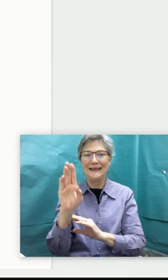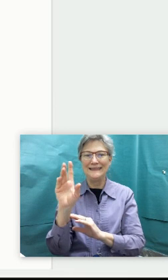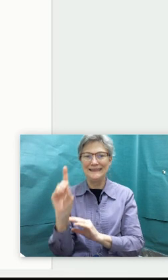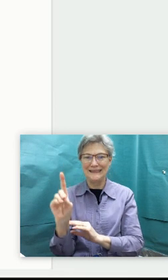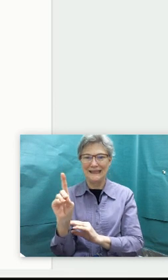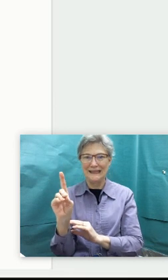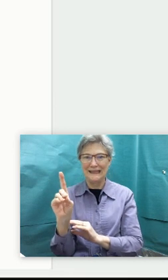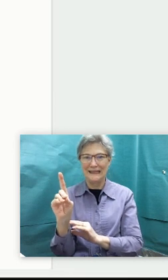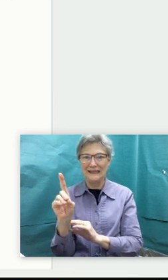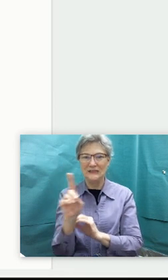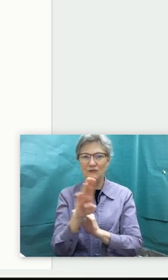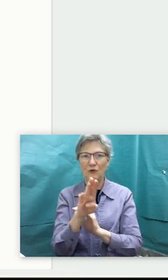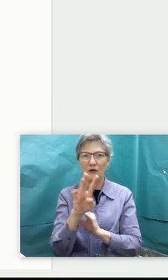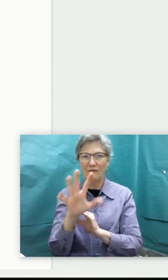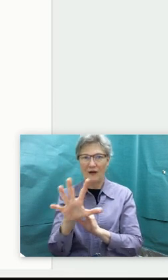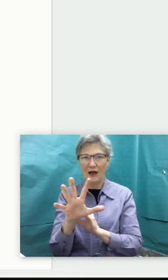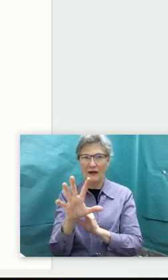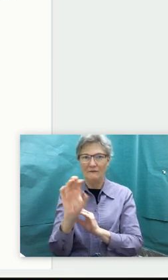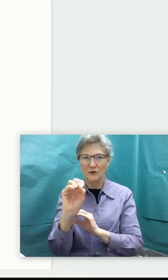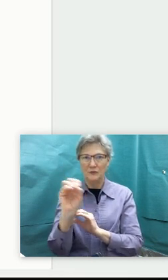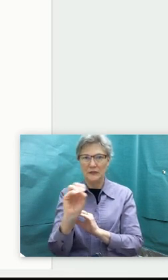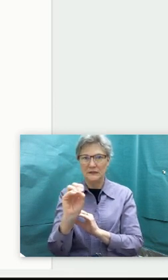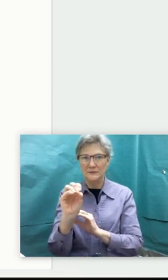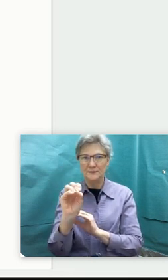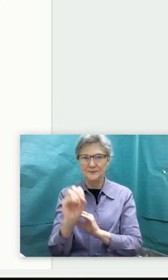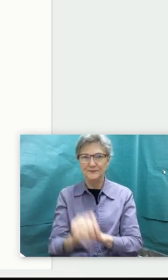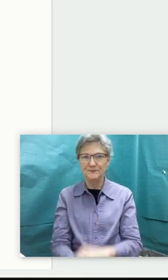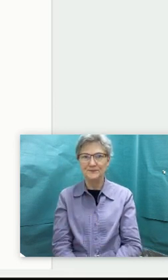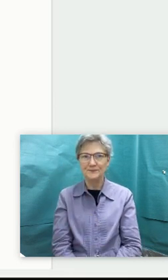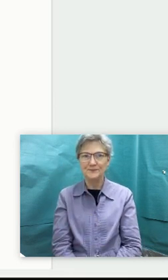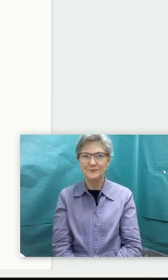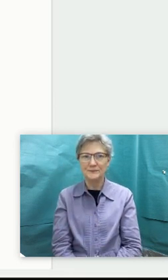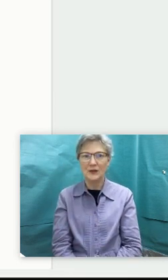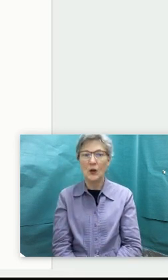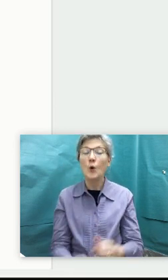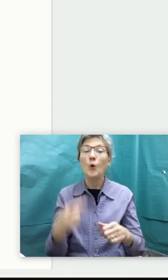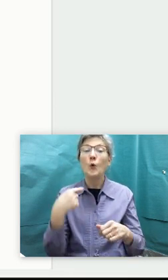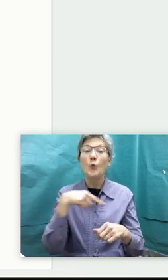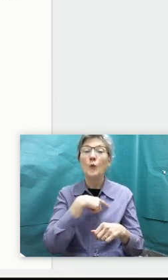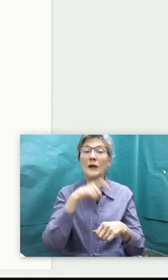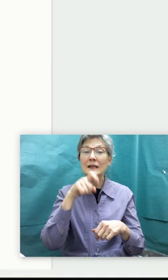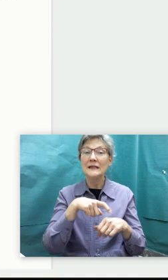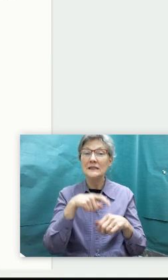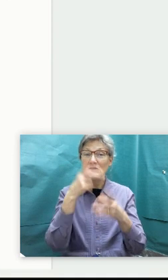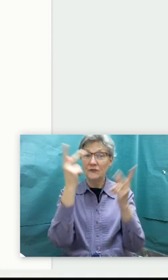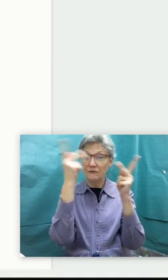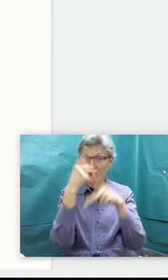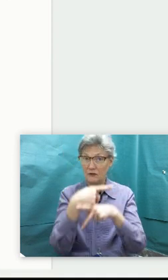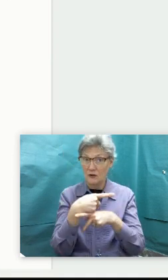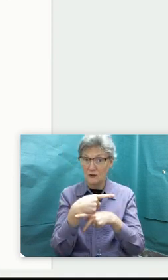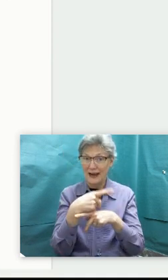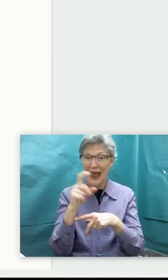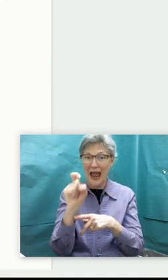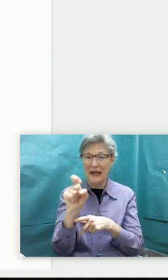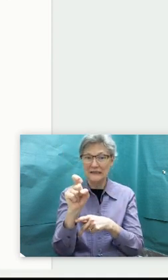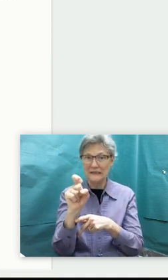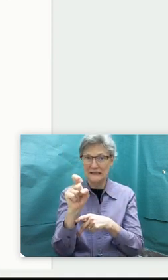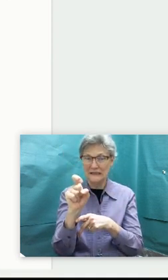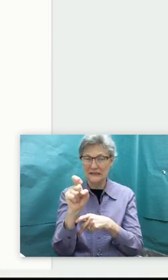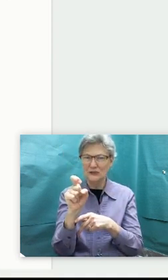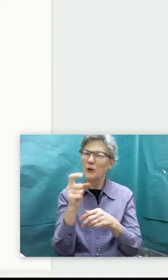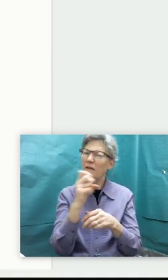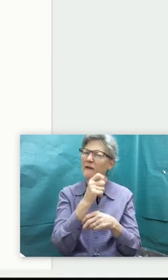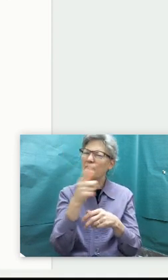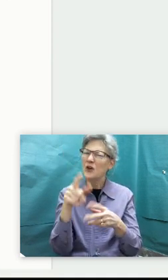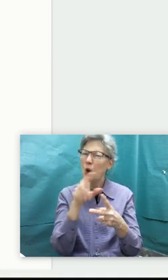CBD is 45 degrees. So we need to solve for X. So we have a couple of